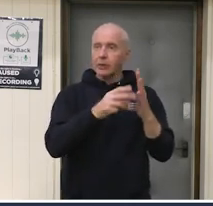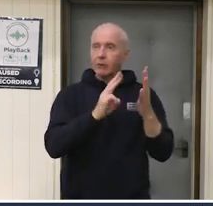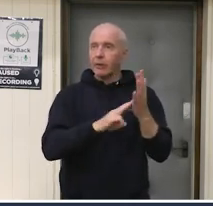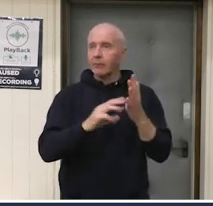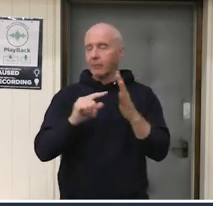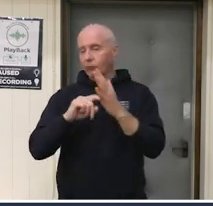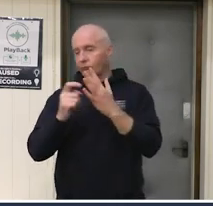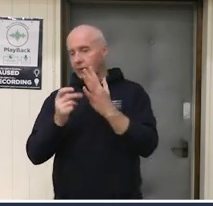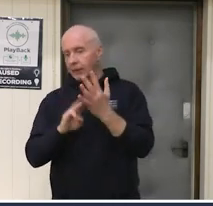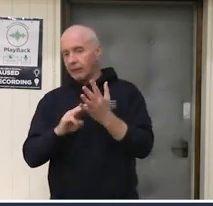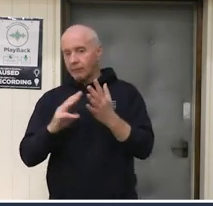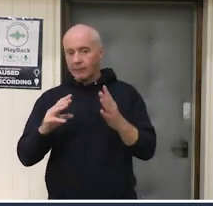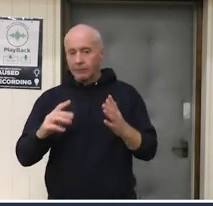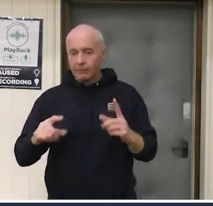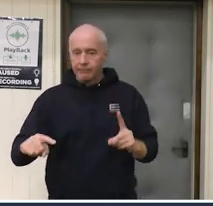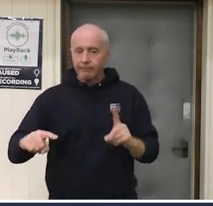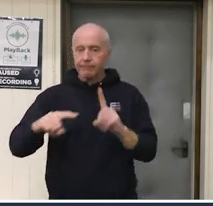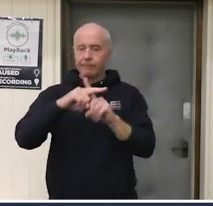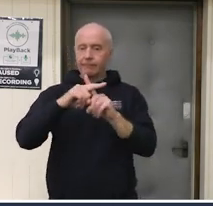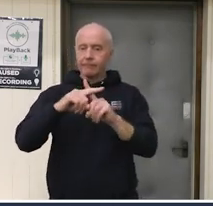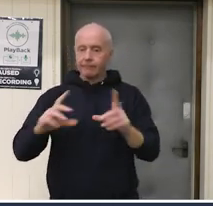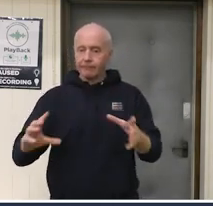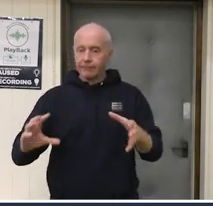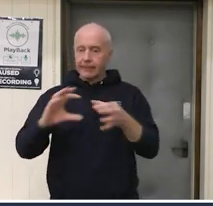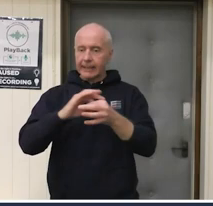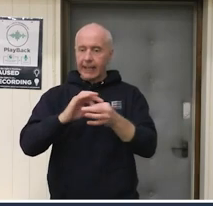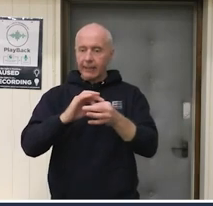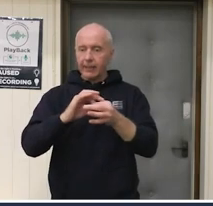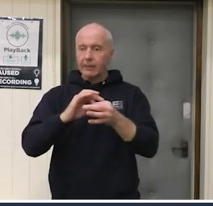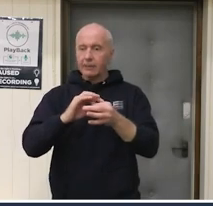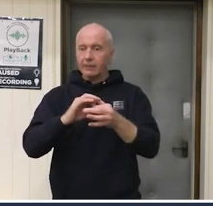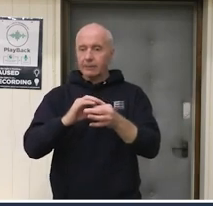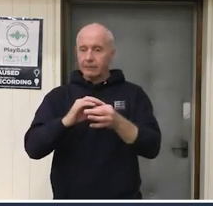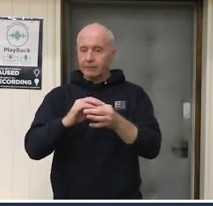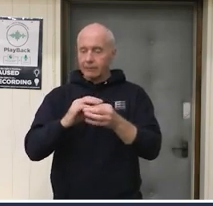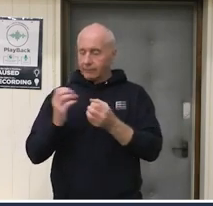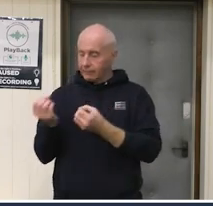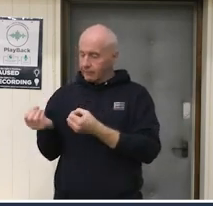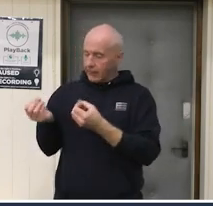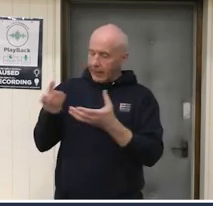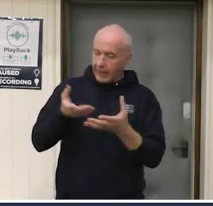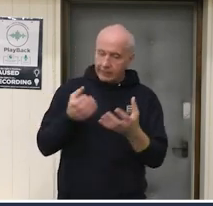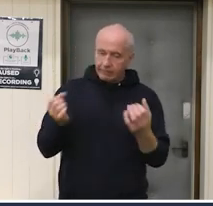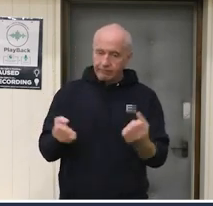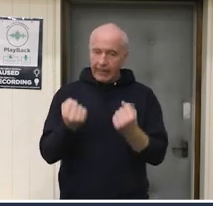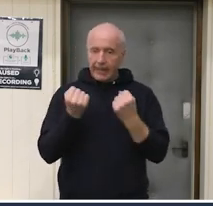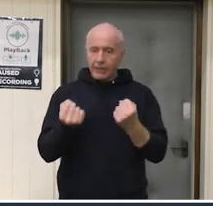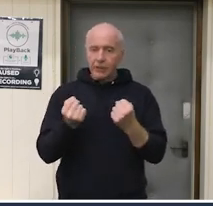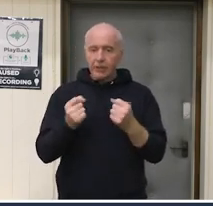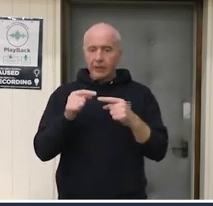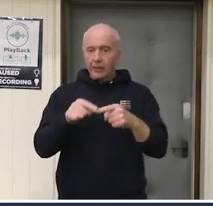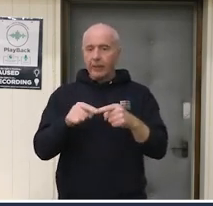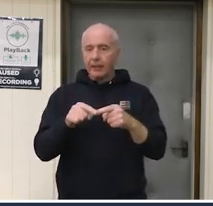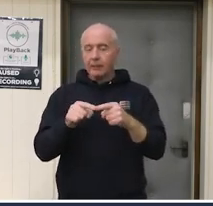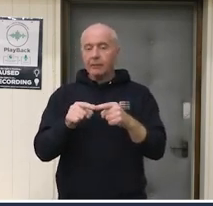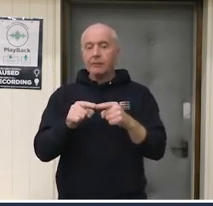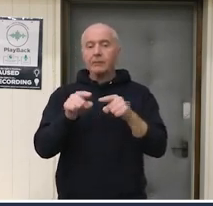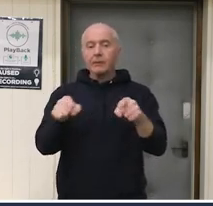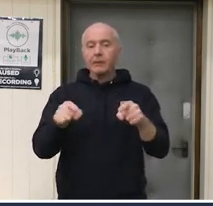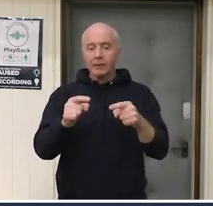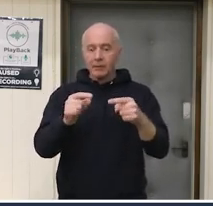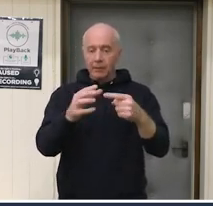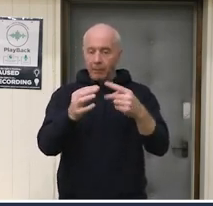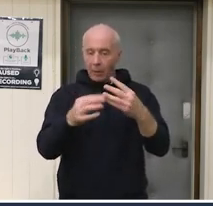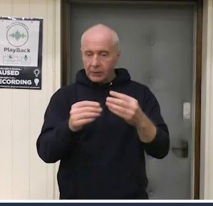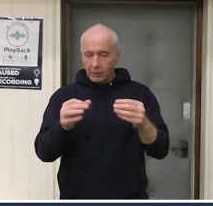those masses together, give them the energy to do their thing, and then again, add the masses of the resultant particles together, you'll find there's a mass